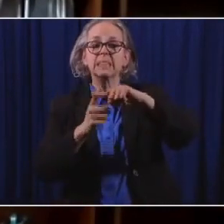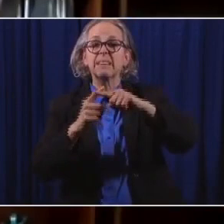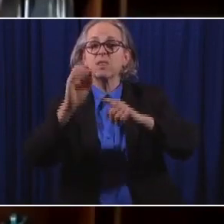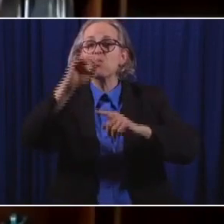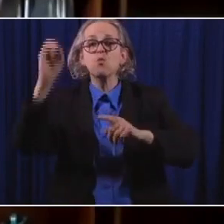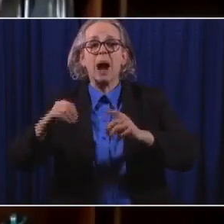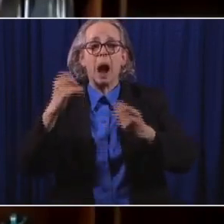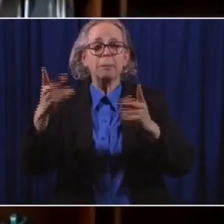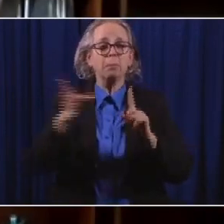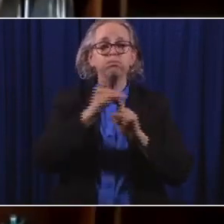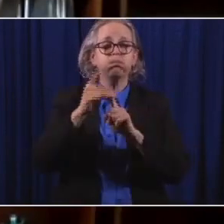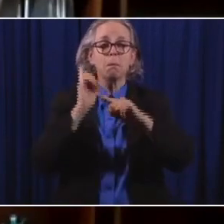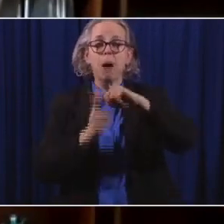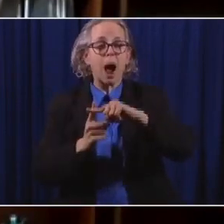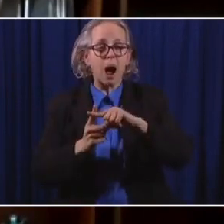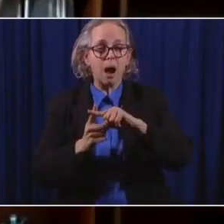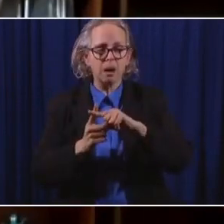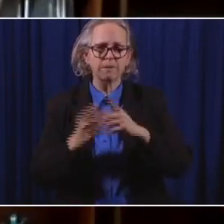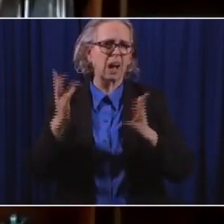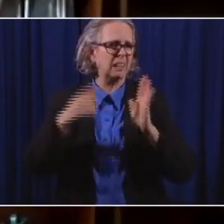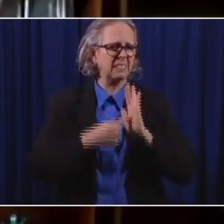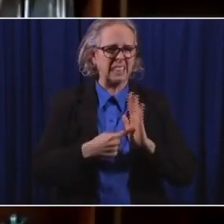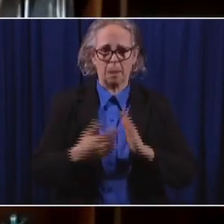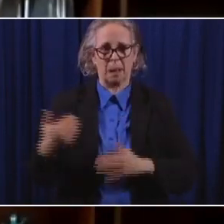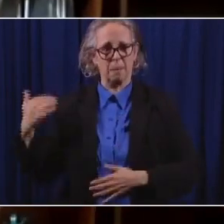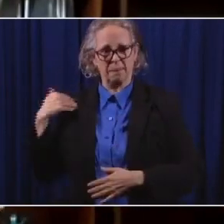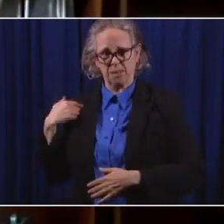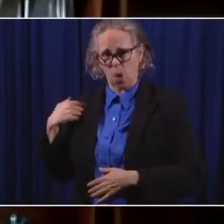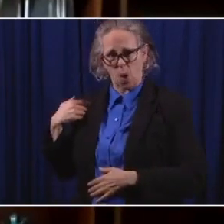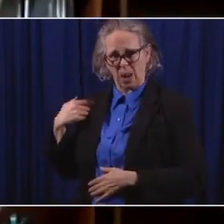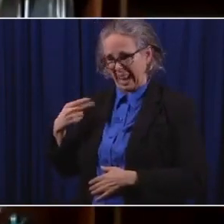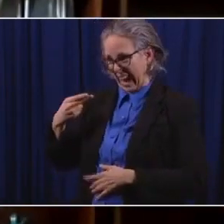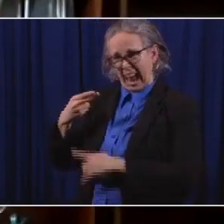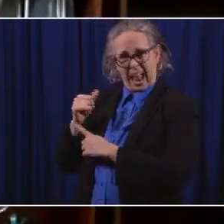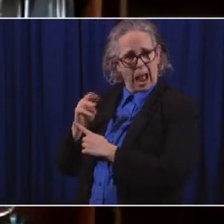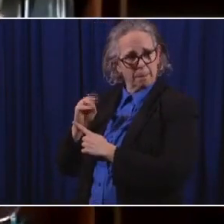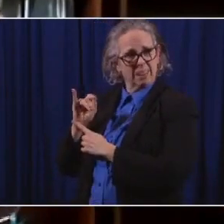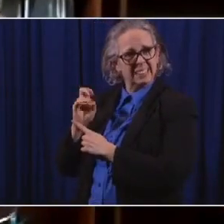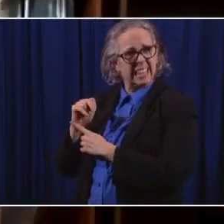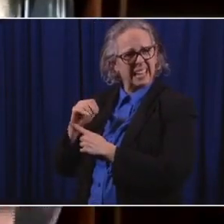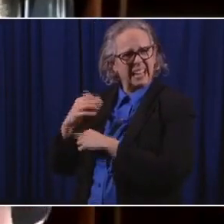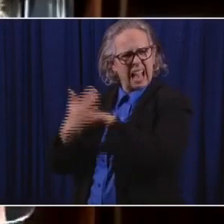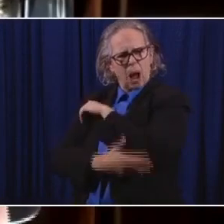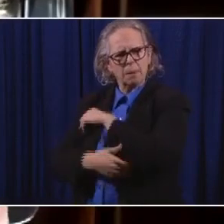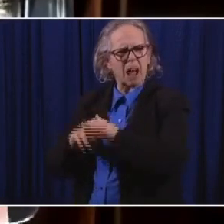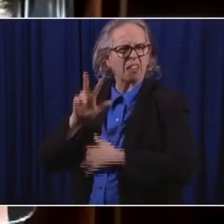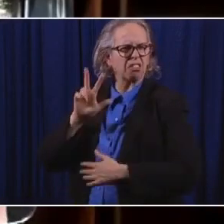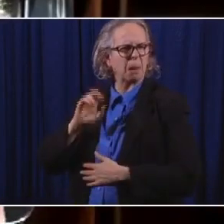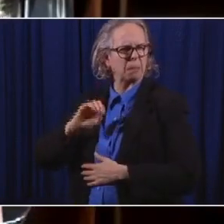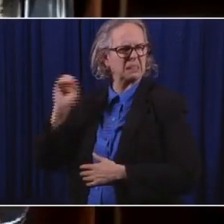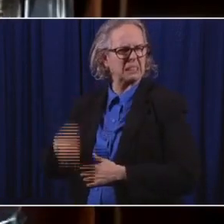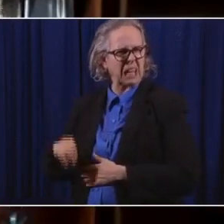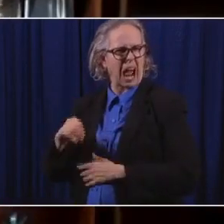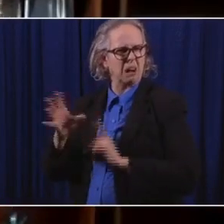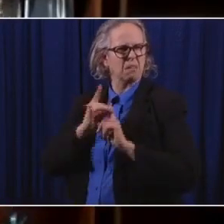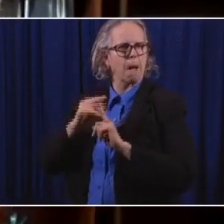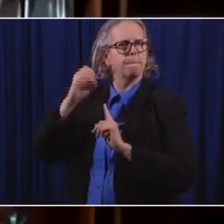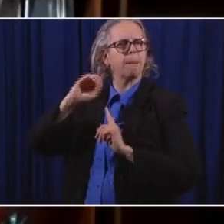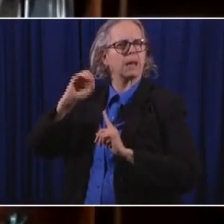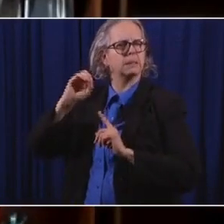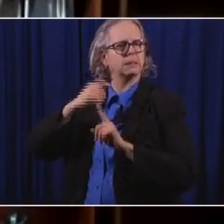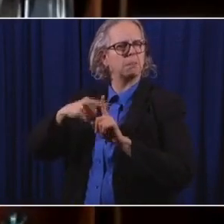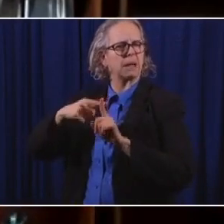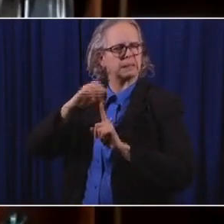and in the various age groups was right around 3%. But right now, we are seeing positivity rates in every one of our age groups somewhere